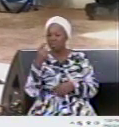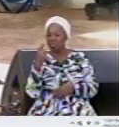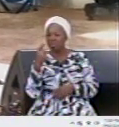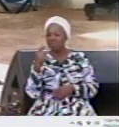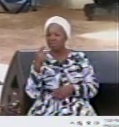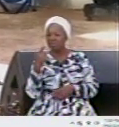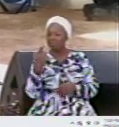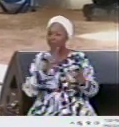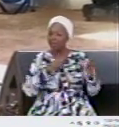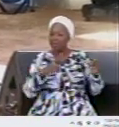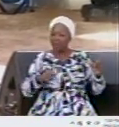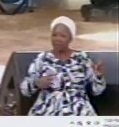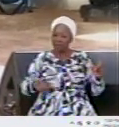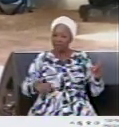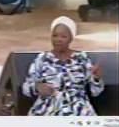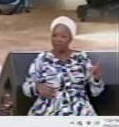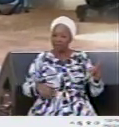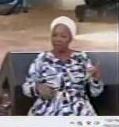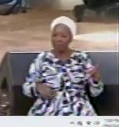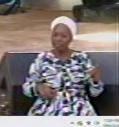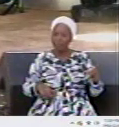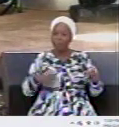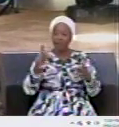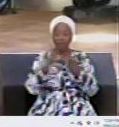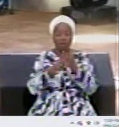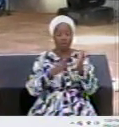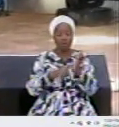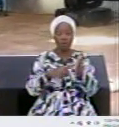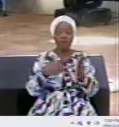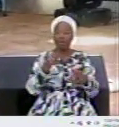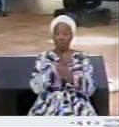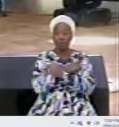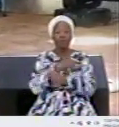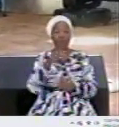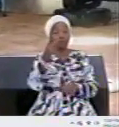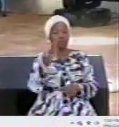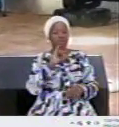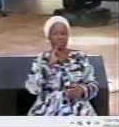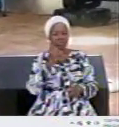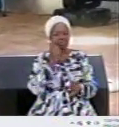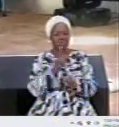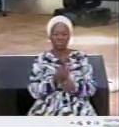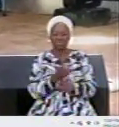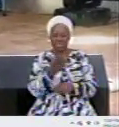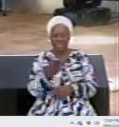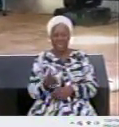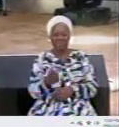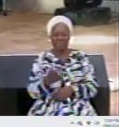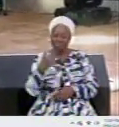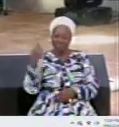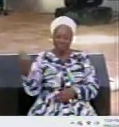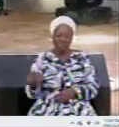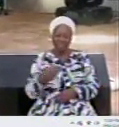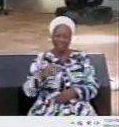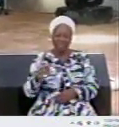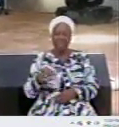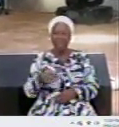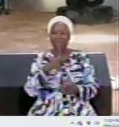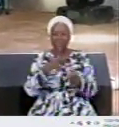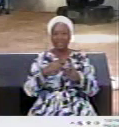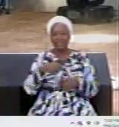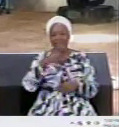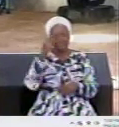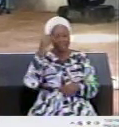the love of God is unconditional. They think he loves you